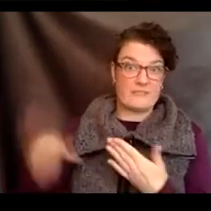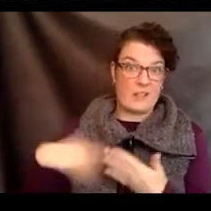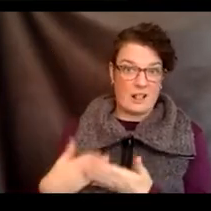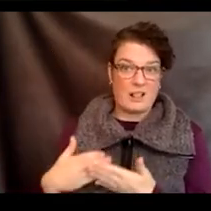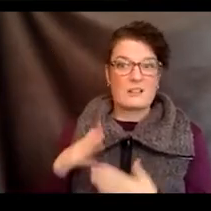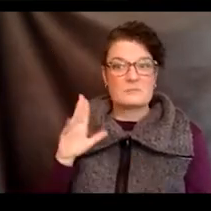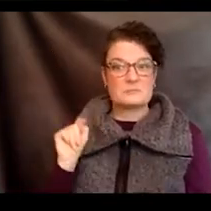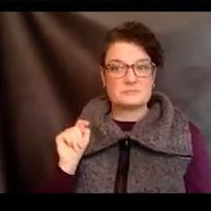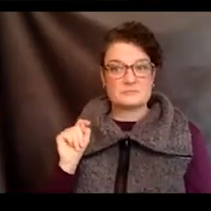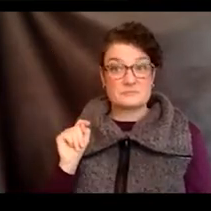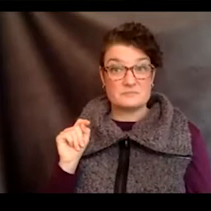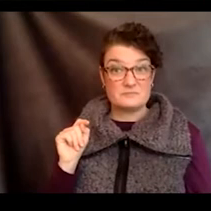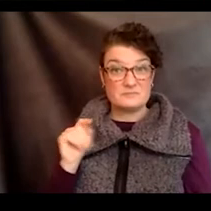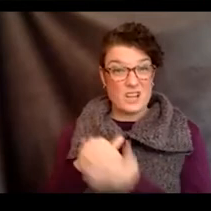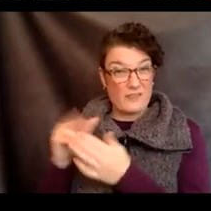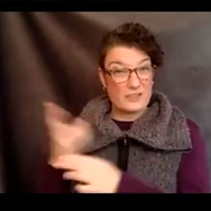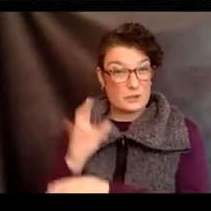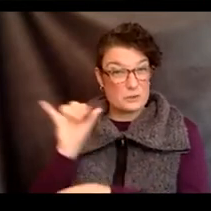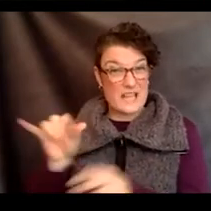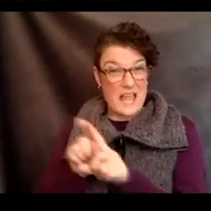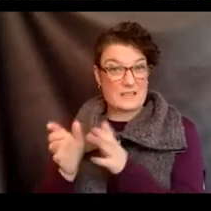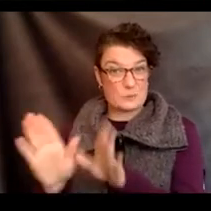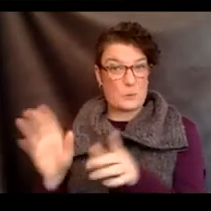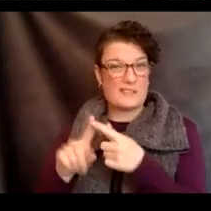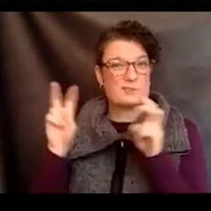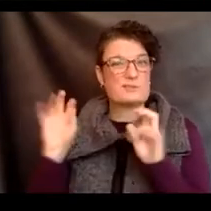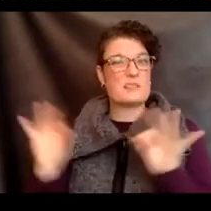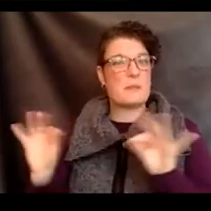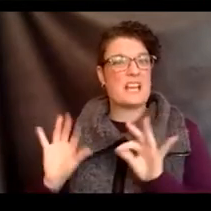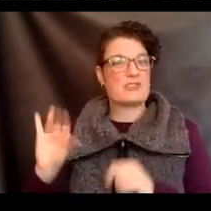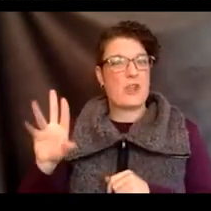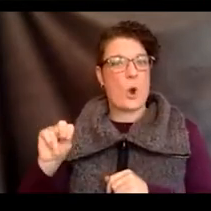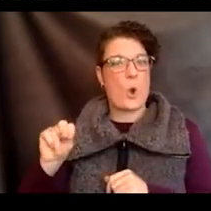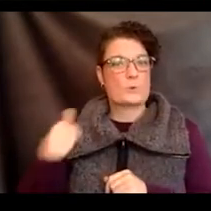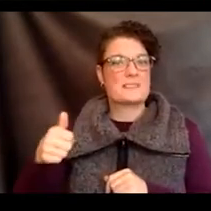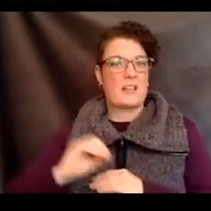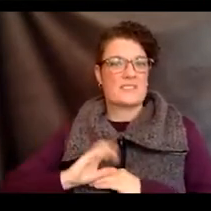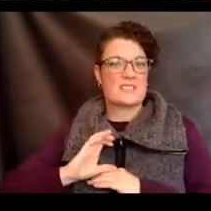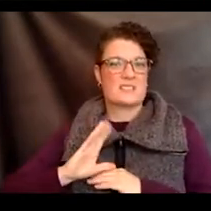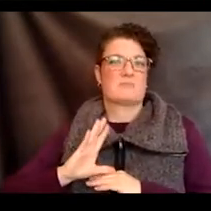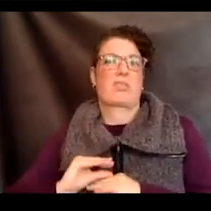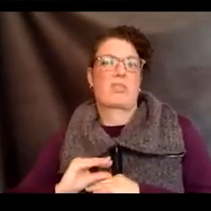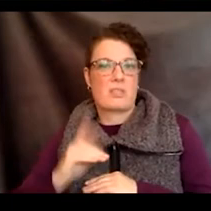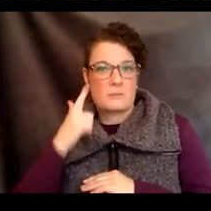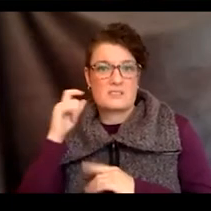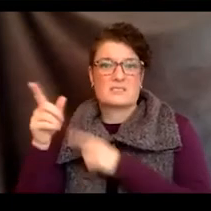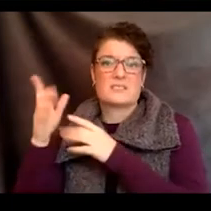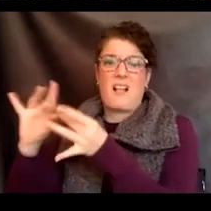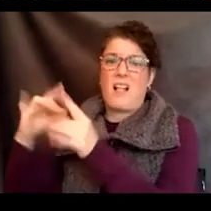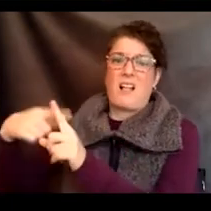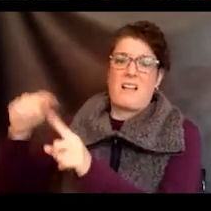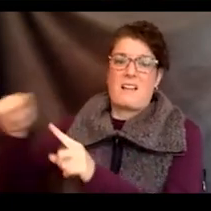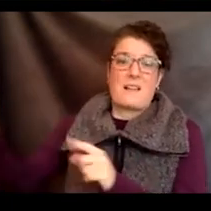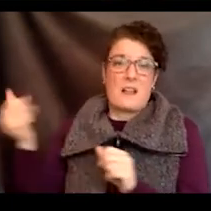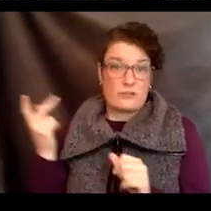But then they often use that as a way to sort of diminish their own self-esteem. And wondering if you could just sort of talk a little bit about that dynamic and